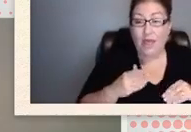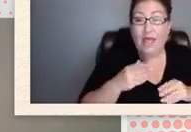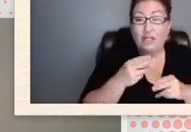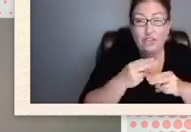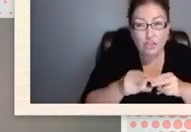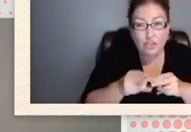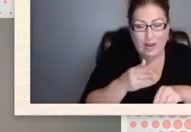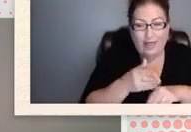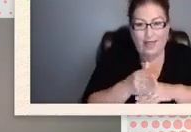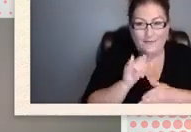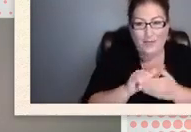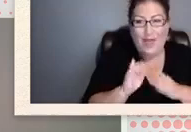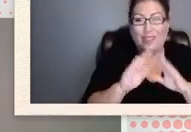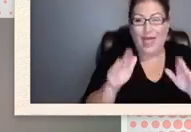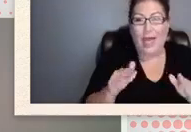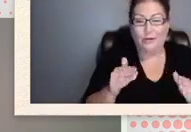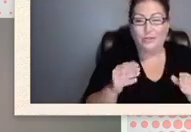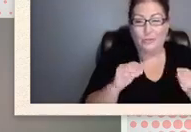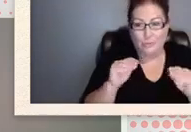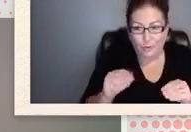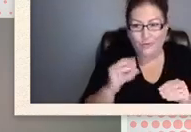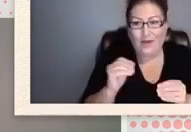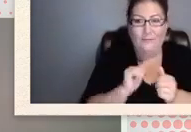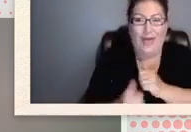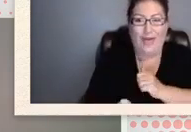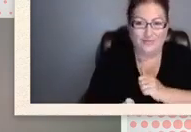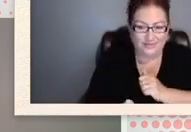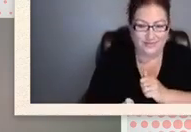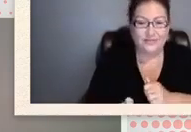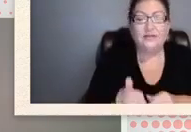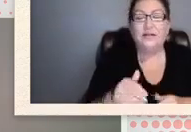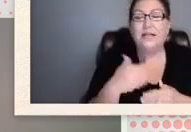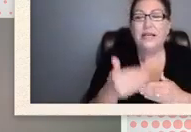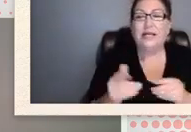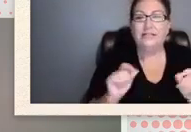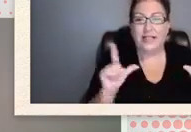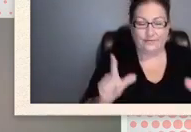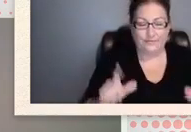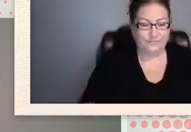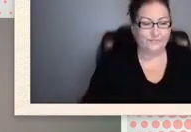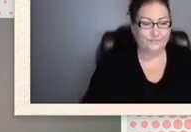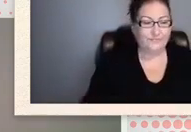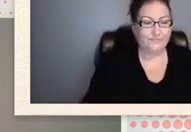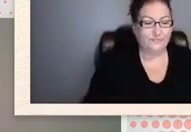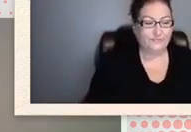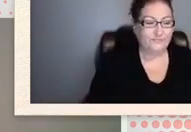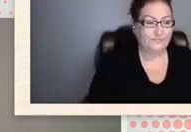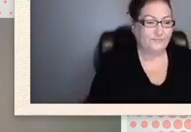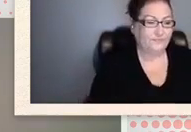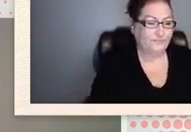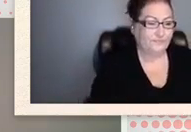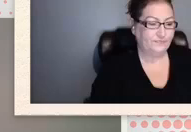passed its bill. Next slide, please. Next slide.